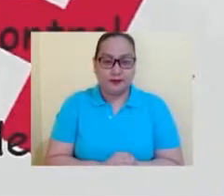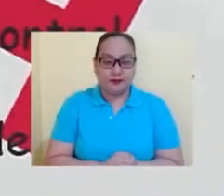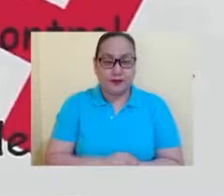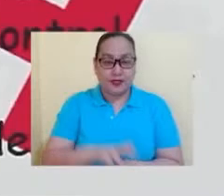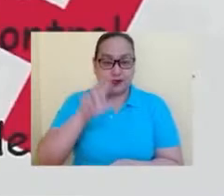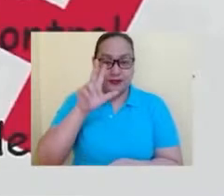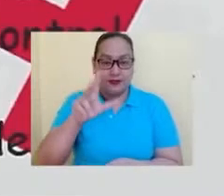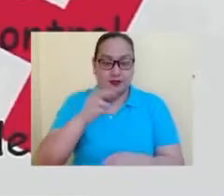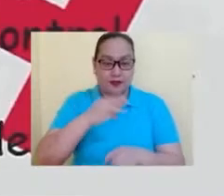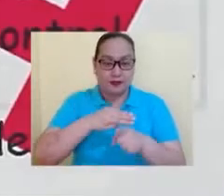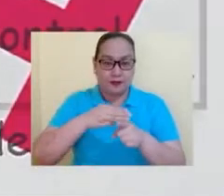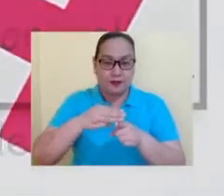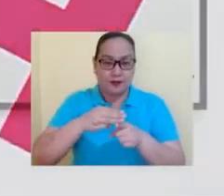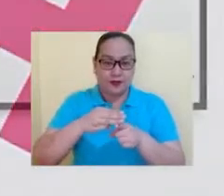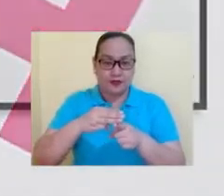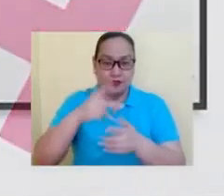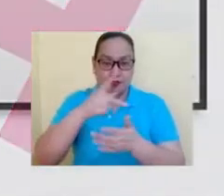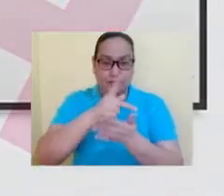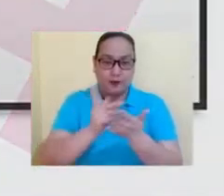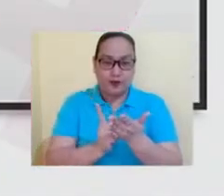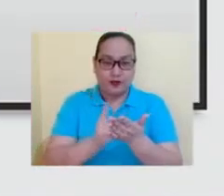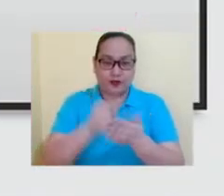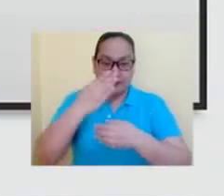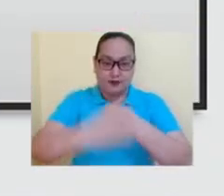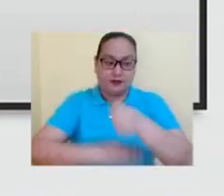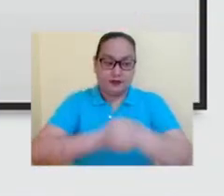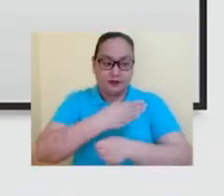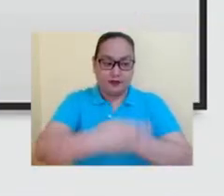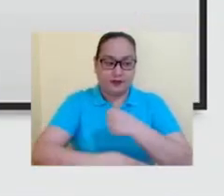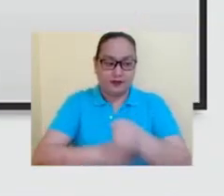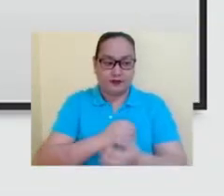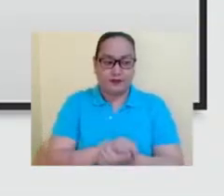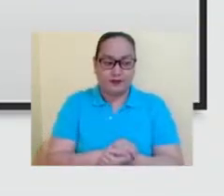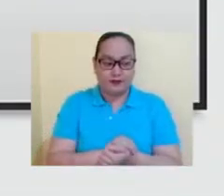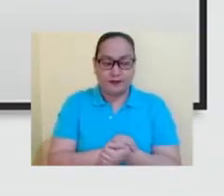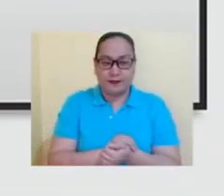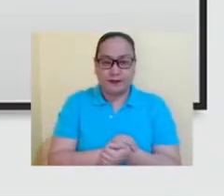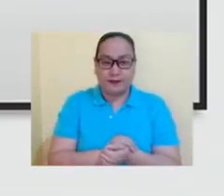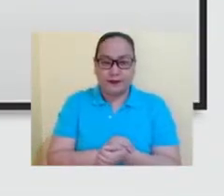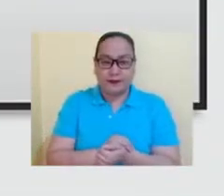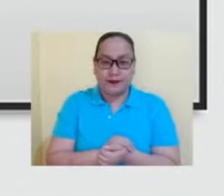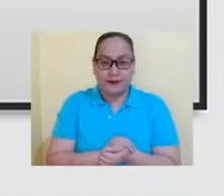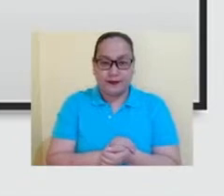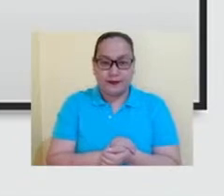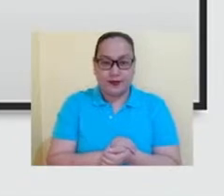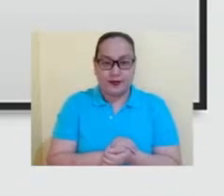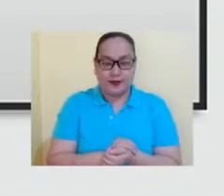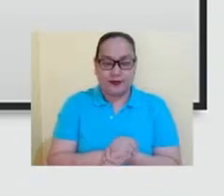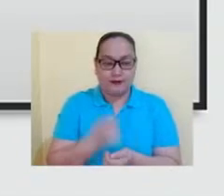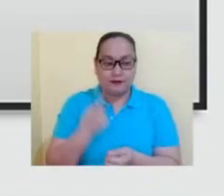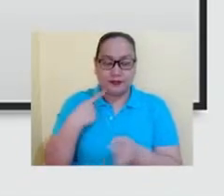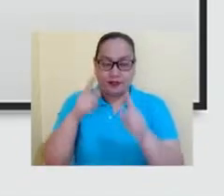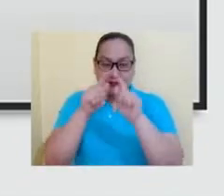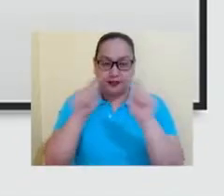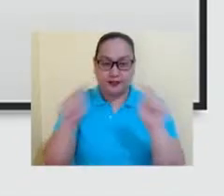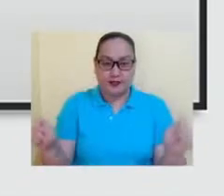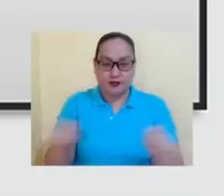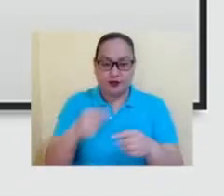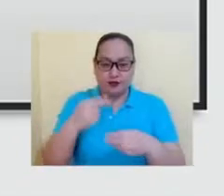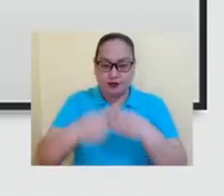The three major types of bandages are rolled bandages, tubular bandages, and triangular